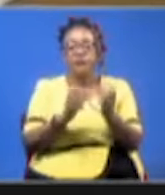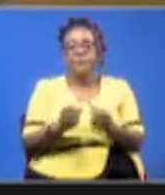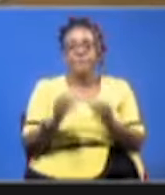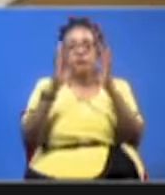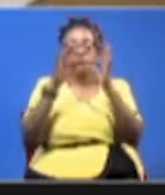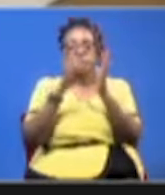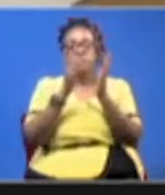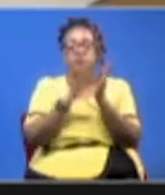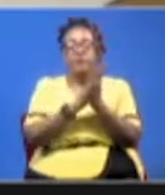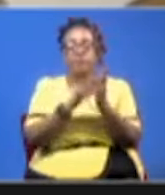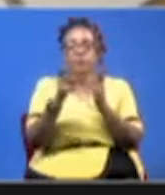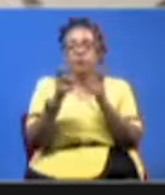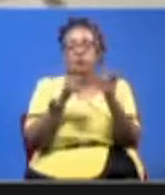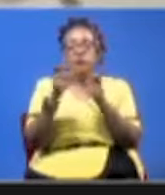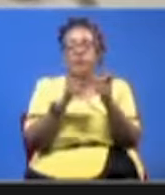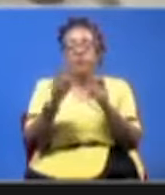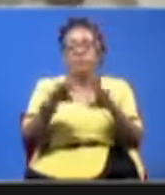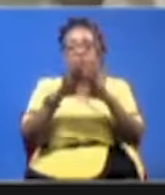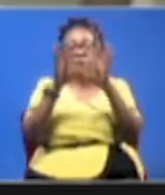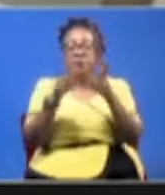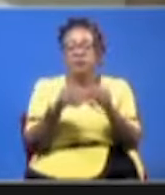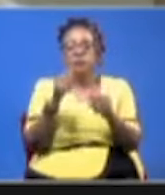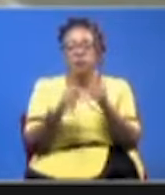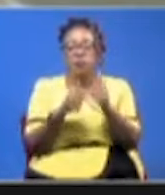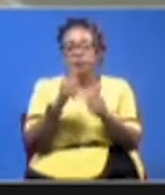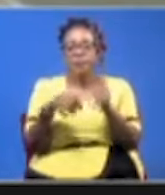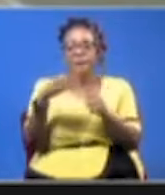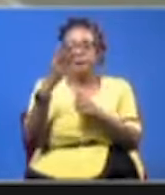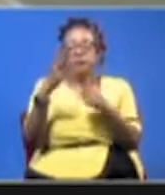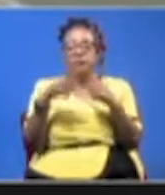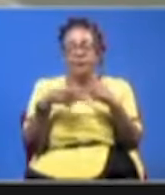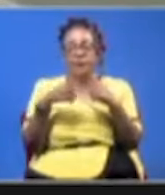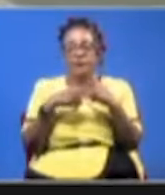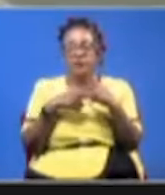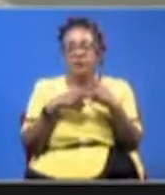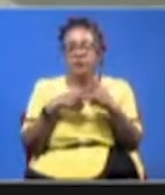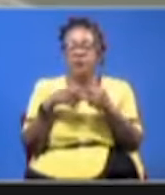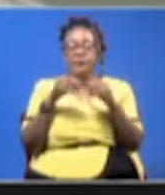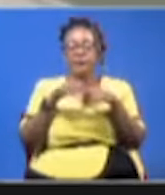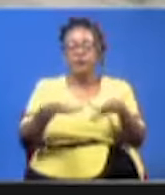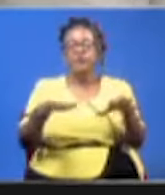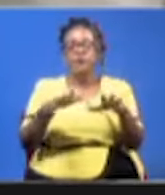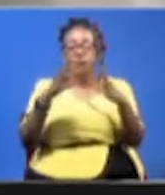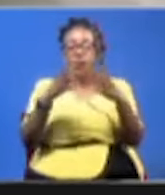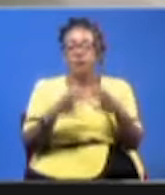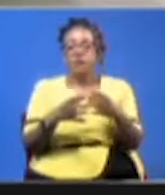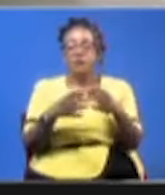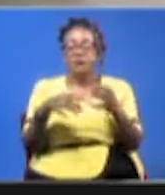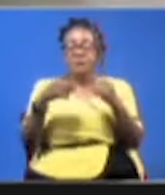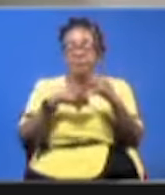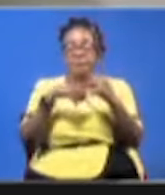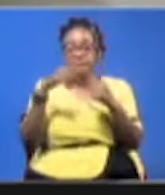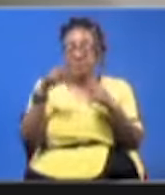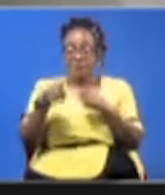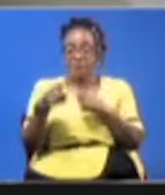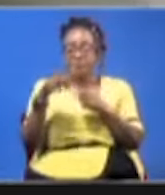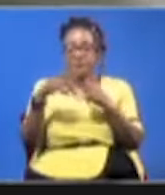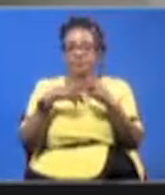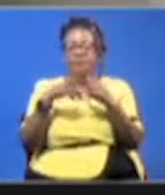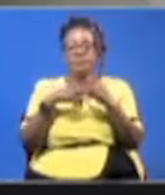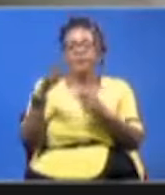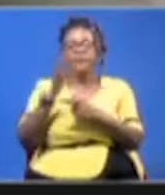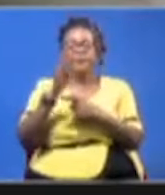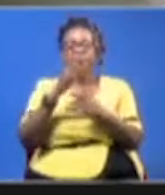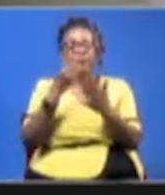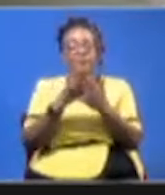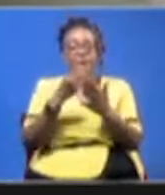the Controller of Budget that shows that the 47 devolved units raised 12.68 billion shillings in the period, a